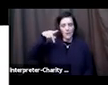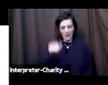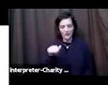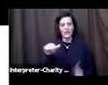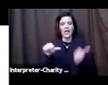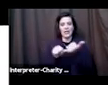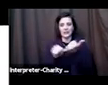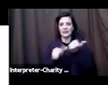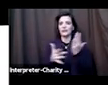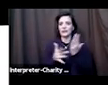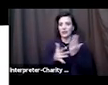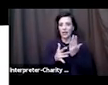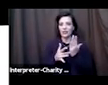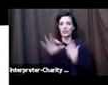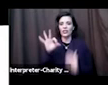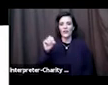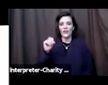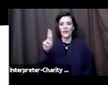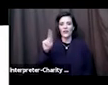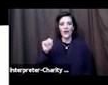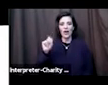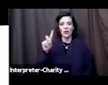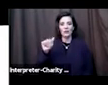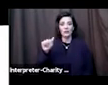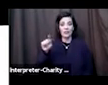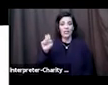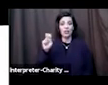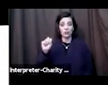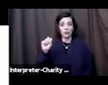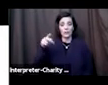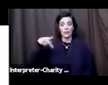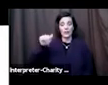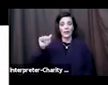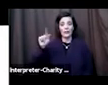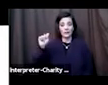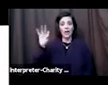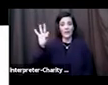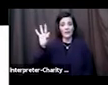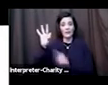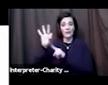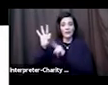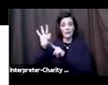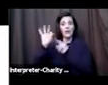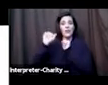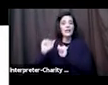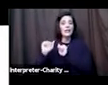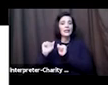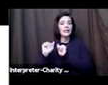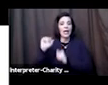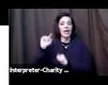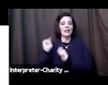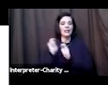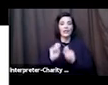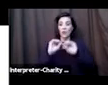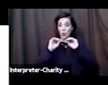Assistive Technology Foundation, and they are able to give low interest or